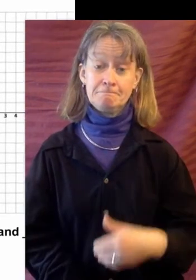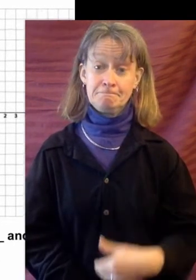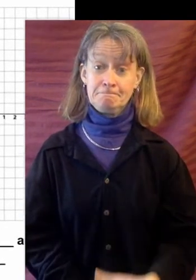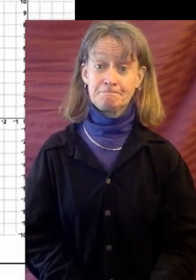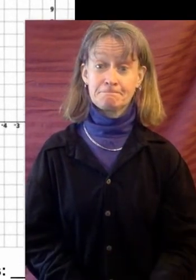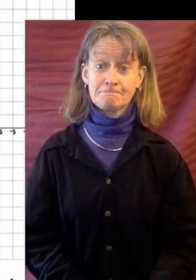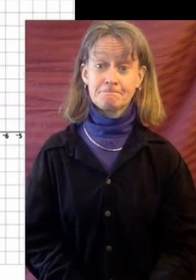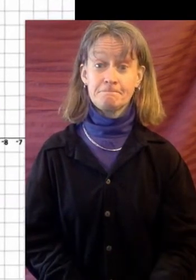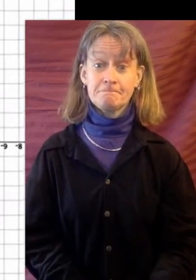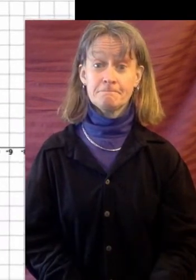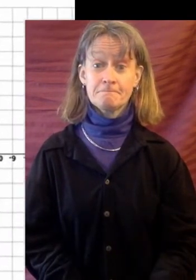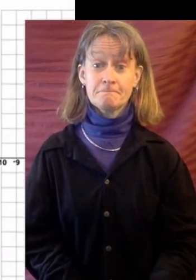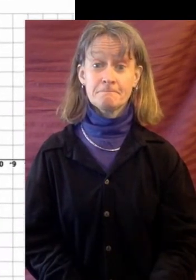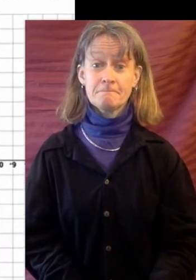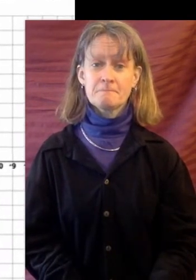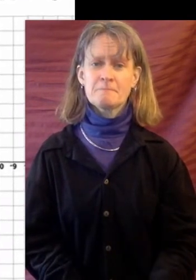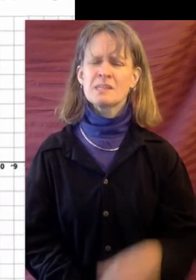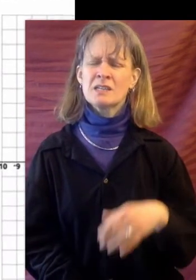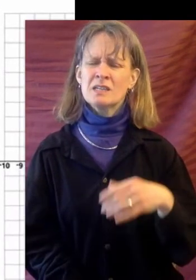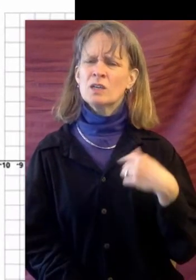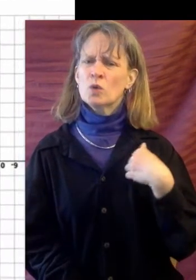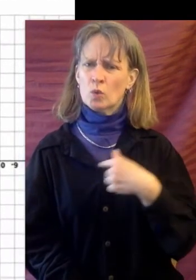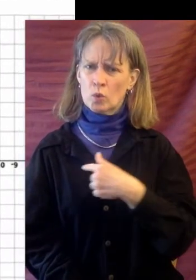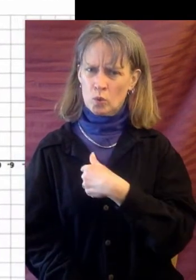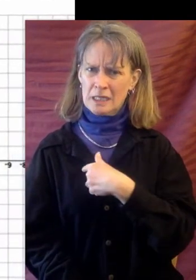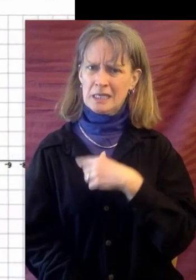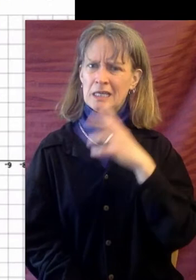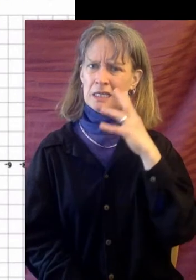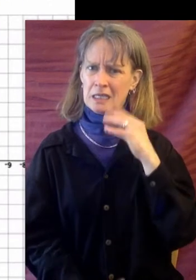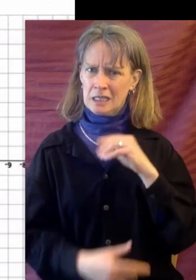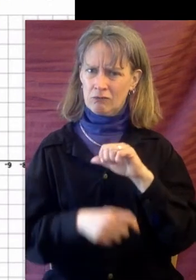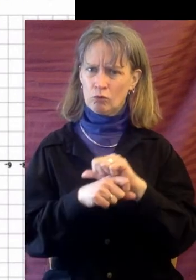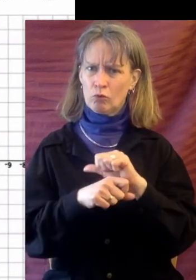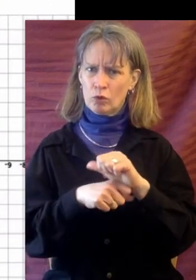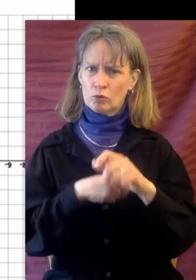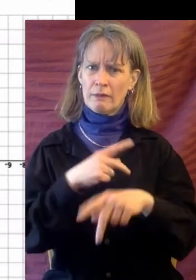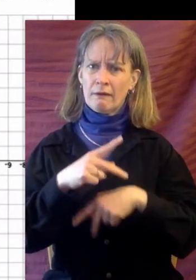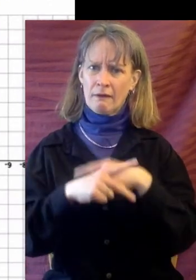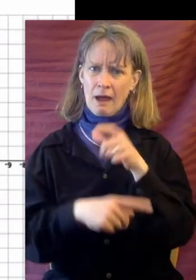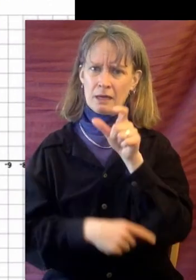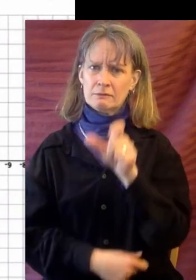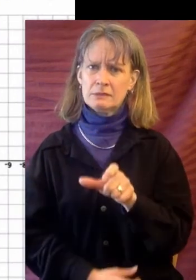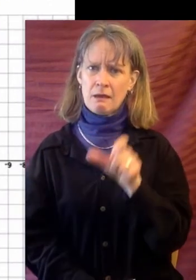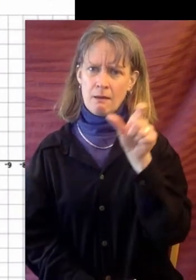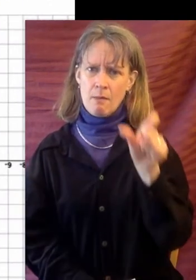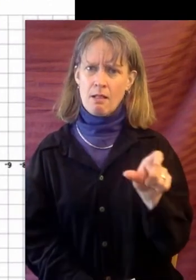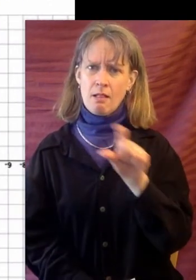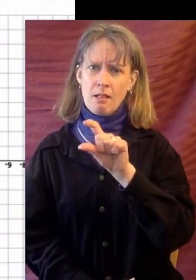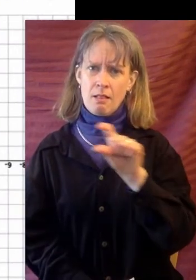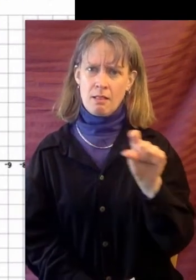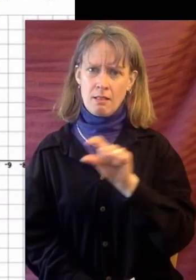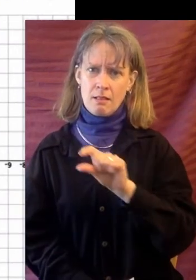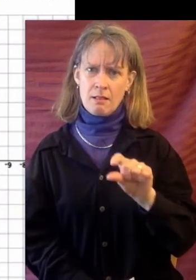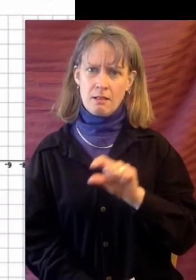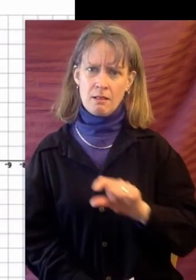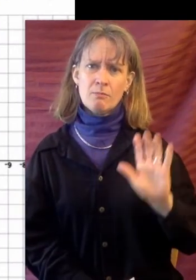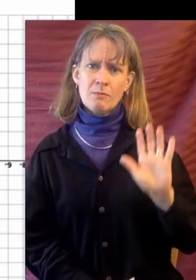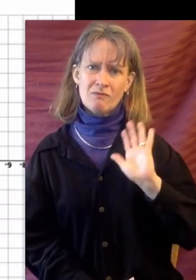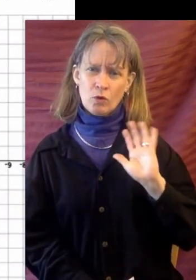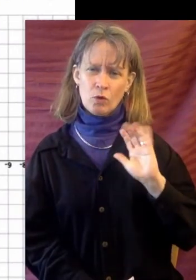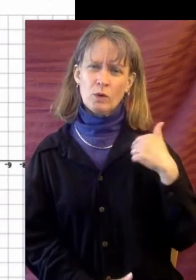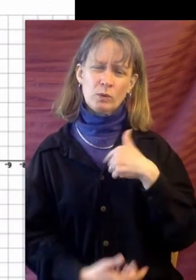So we've worked with this type of table before in our functions unit. So this video is